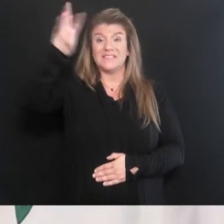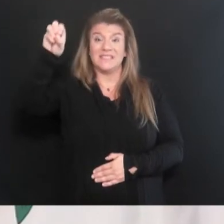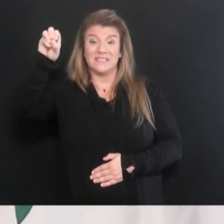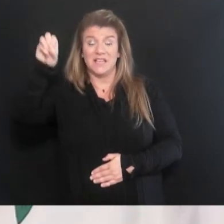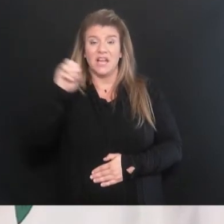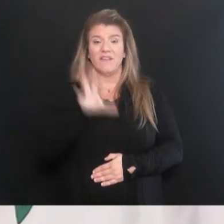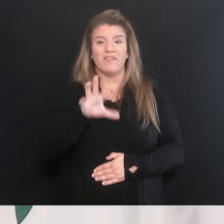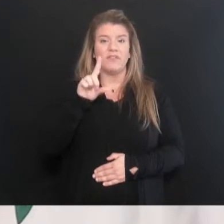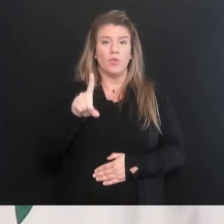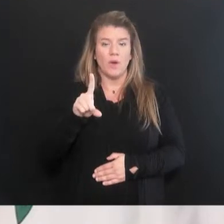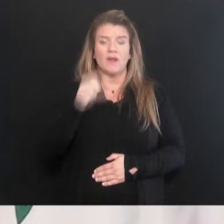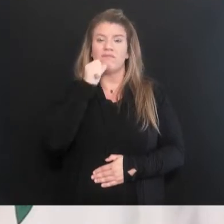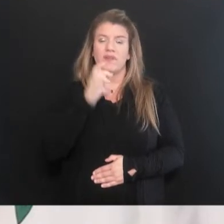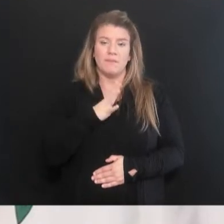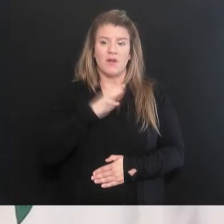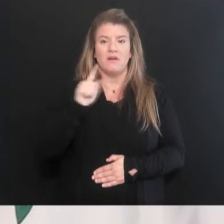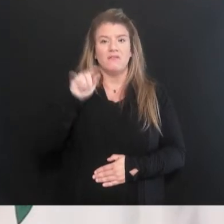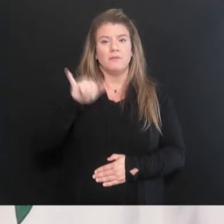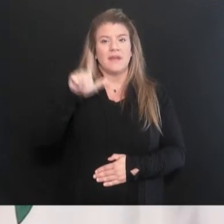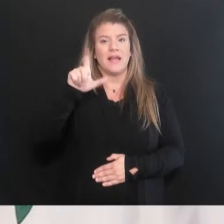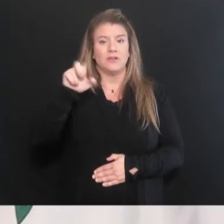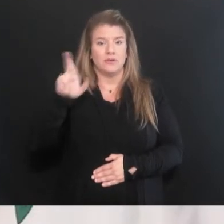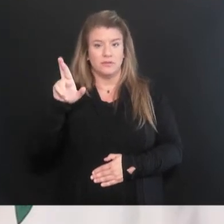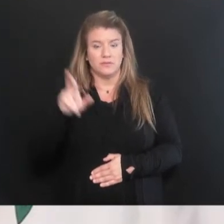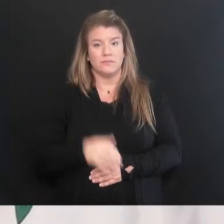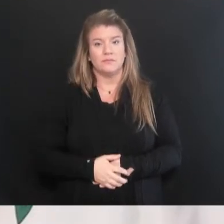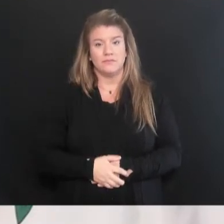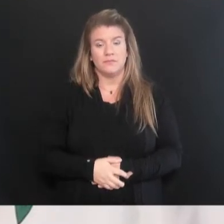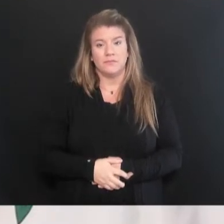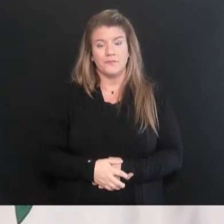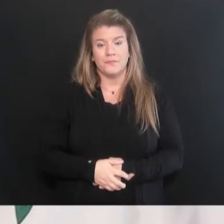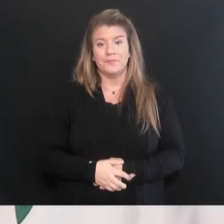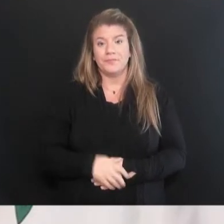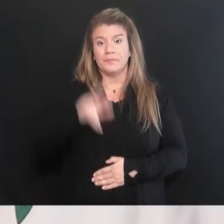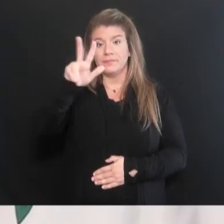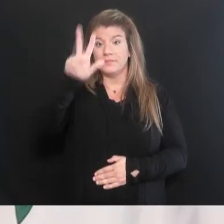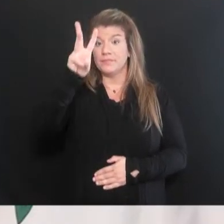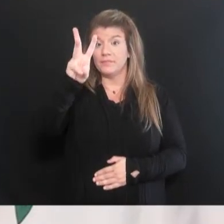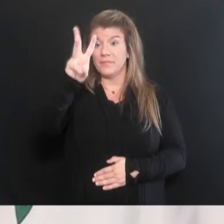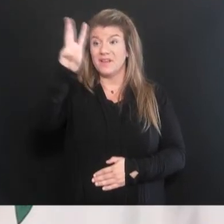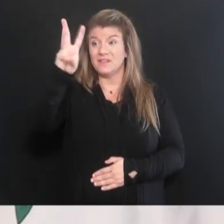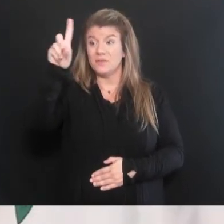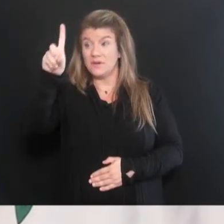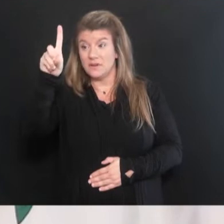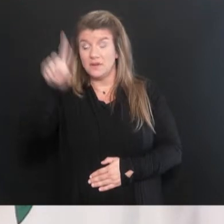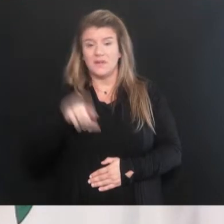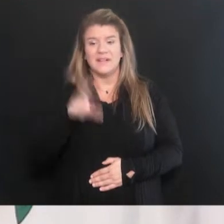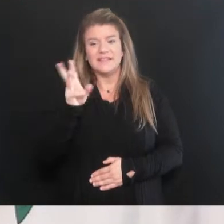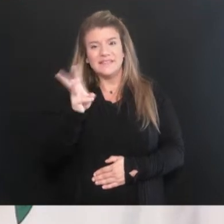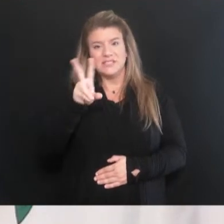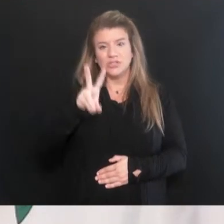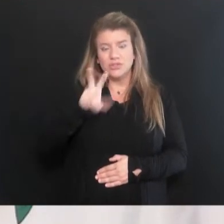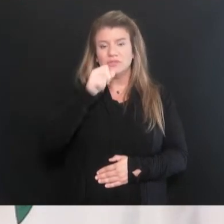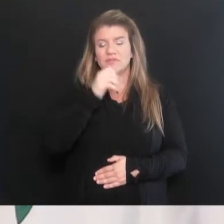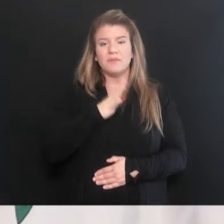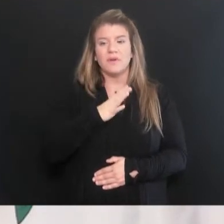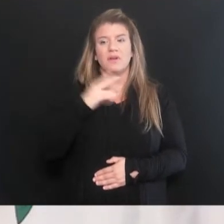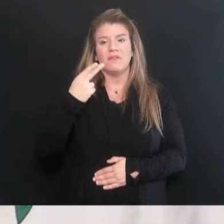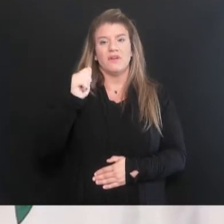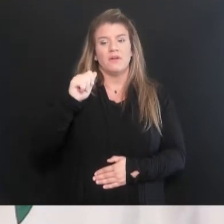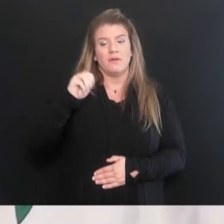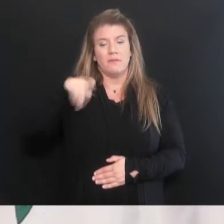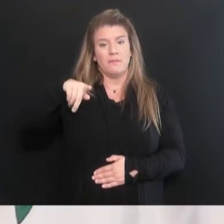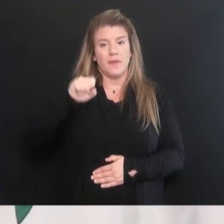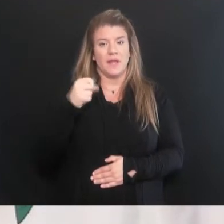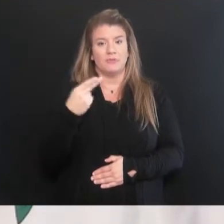a 51-year-old female from Tyler County. The 3,661st death, a 62-year-old female from Hampshire